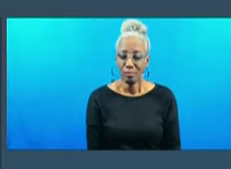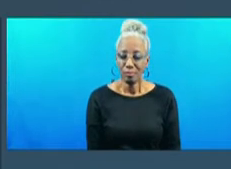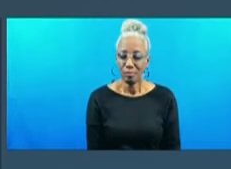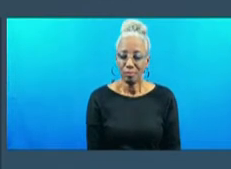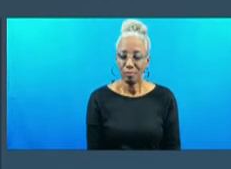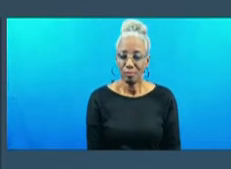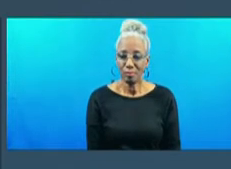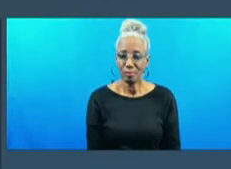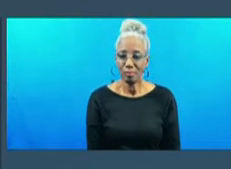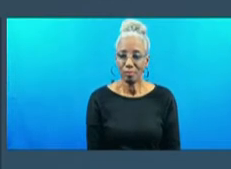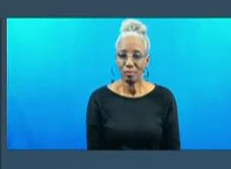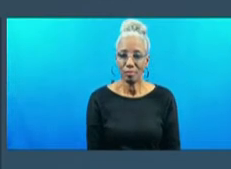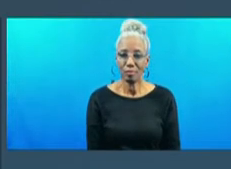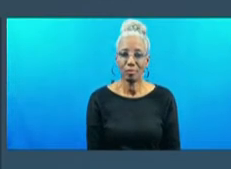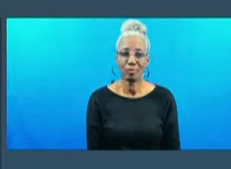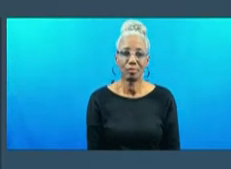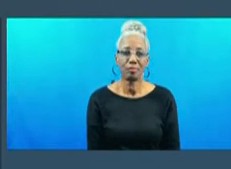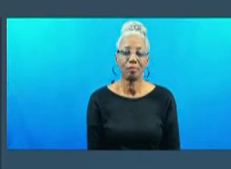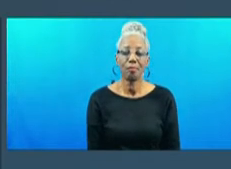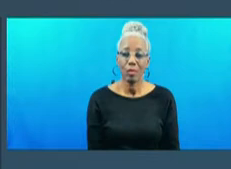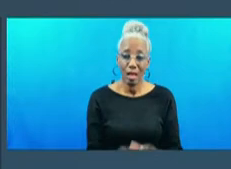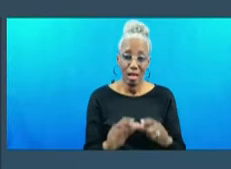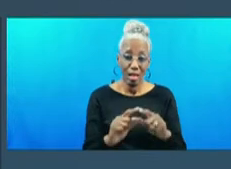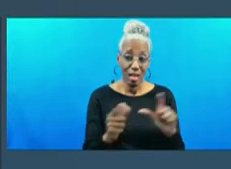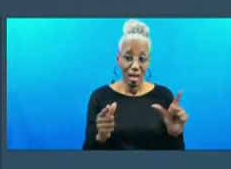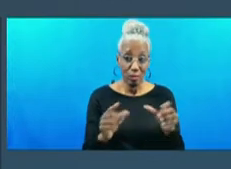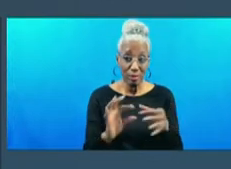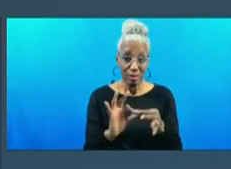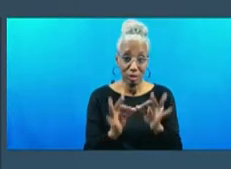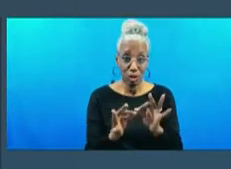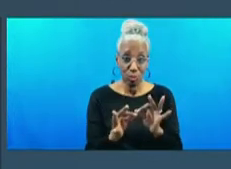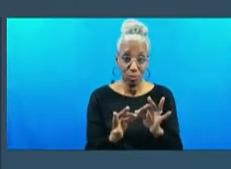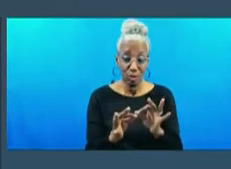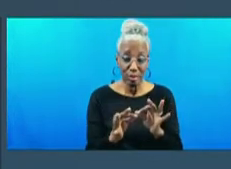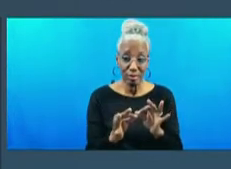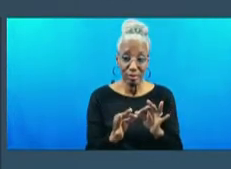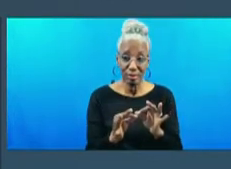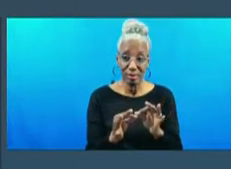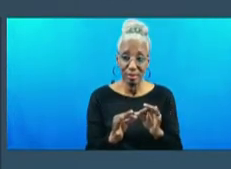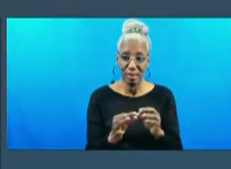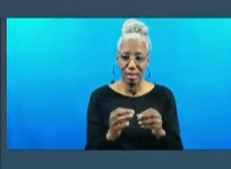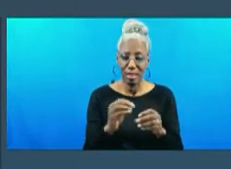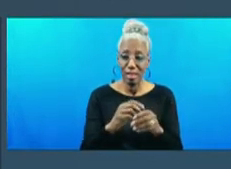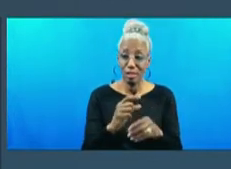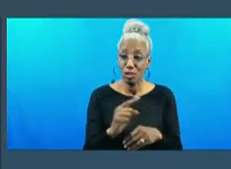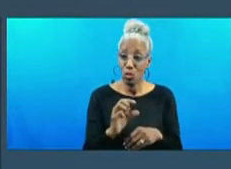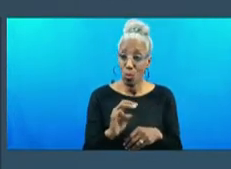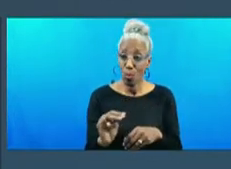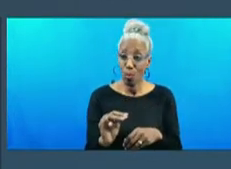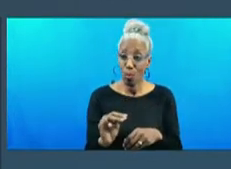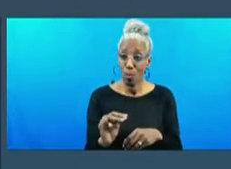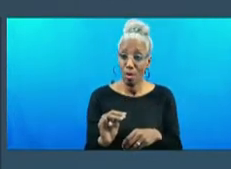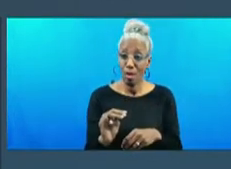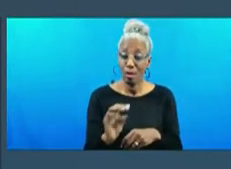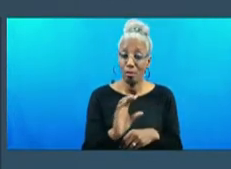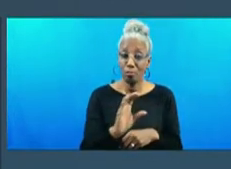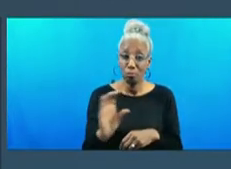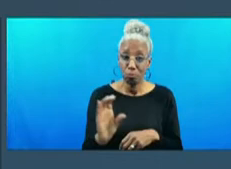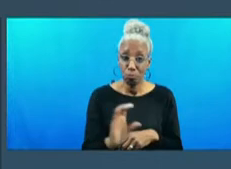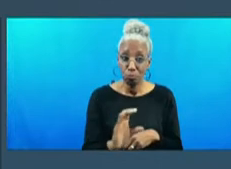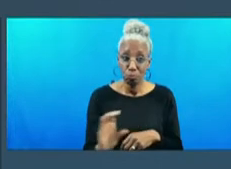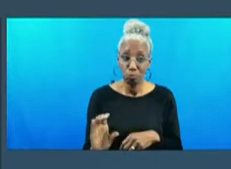Language interpretation in Zoom, to access that within the Zoom